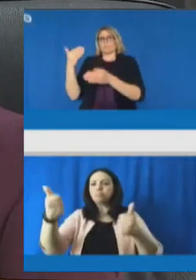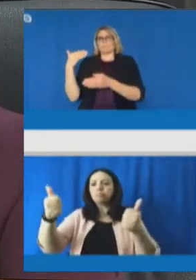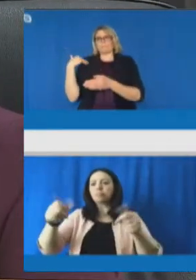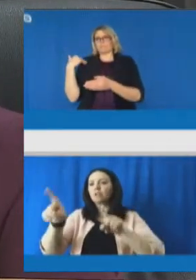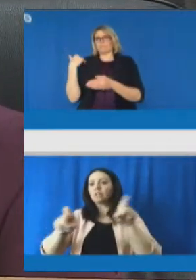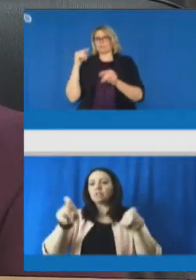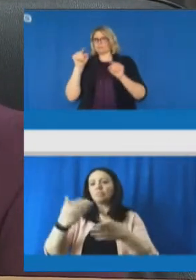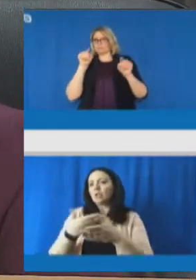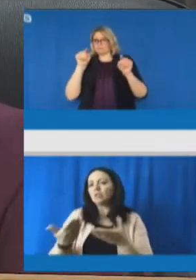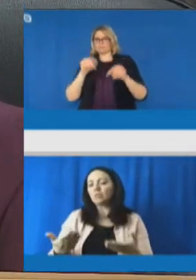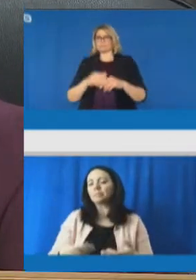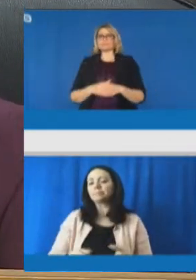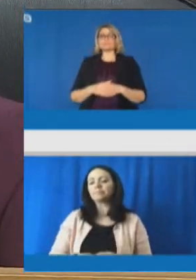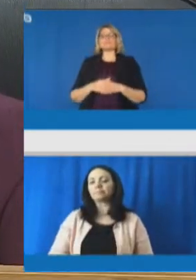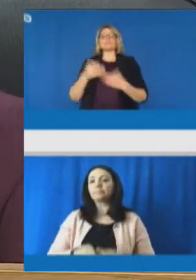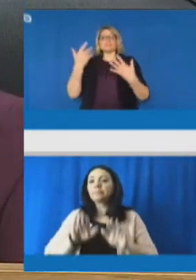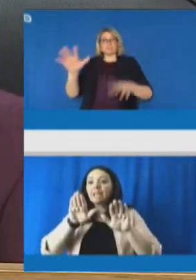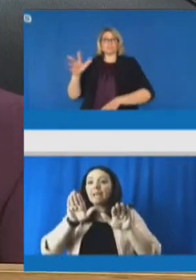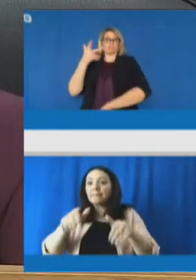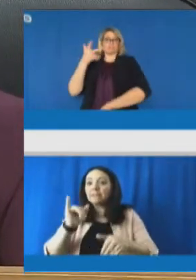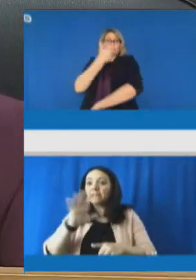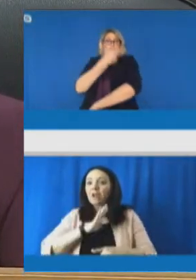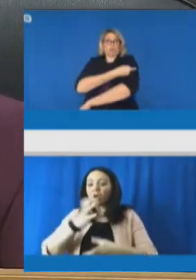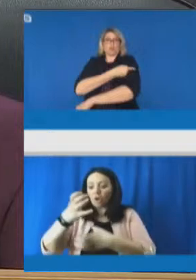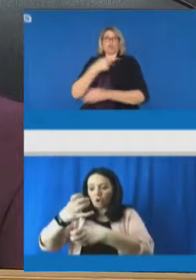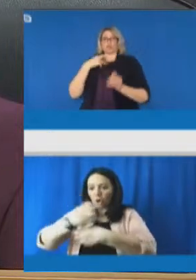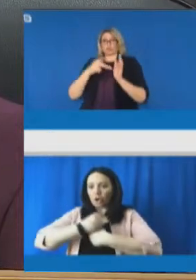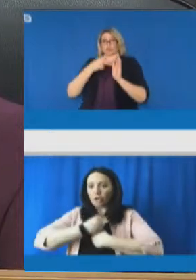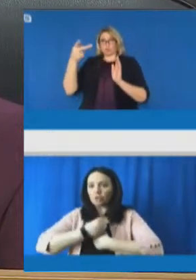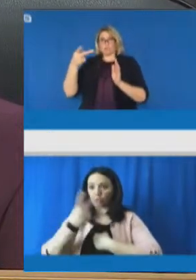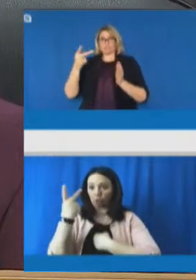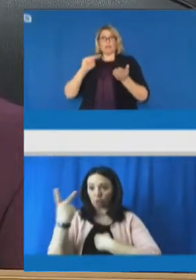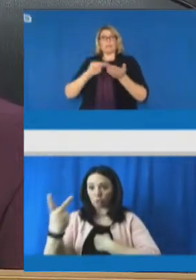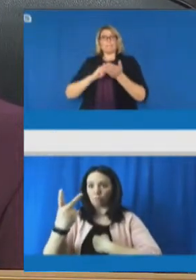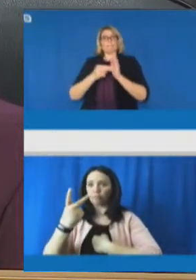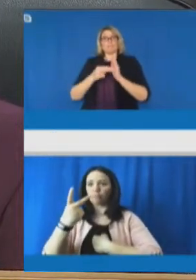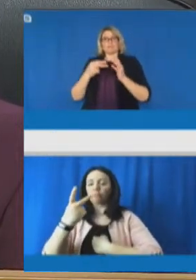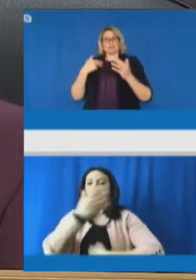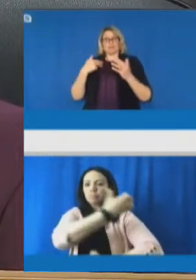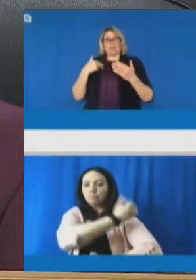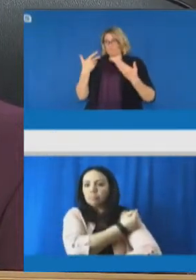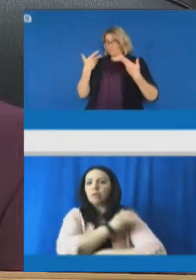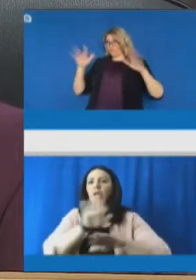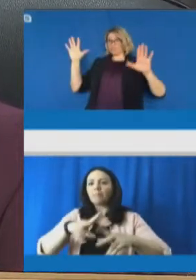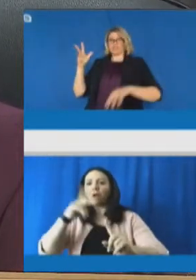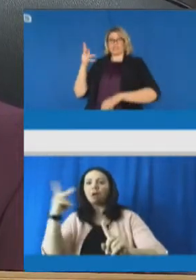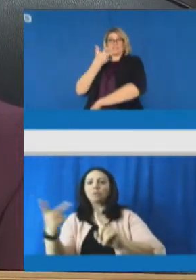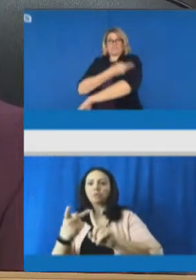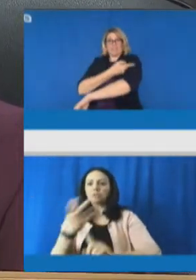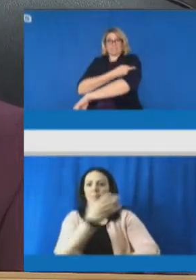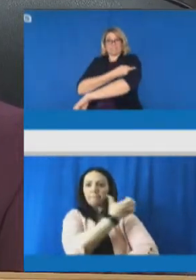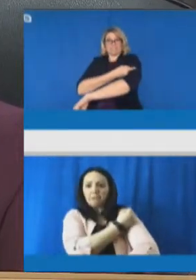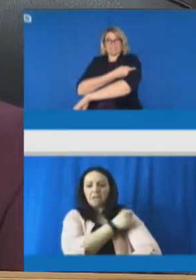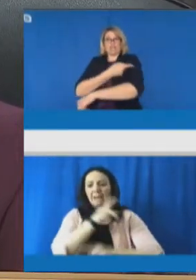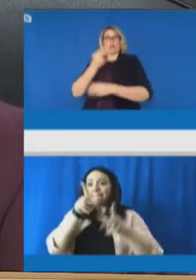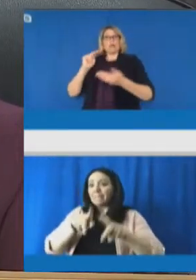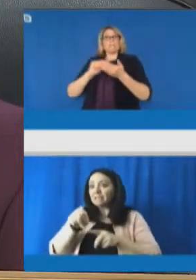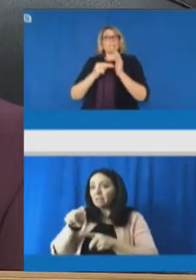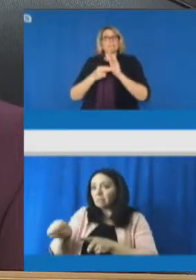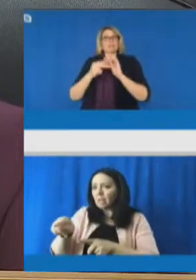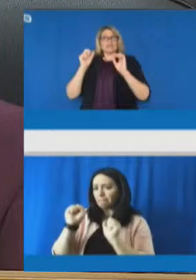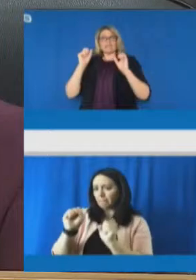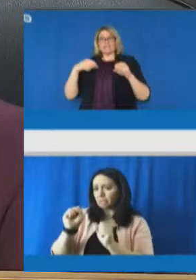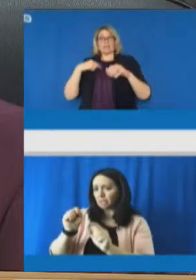that we have to exert at this time. We're still learning about what's going to happen after these vaccines are given. As you know,